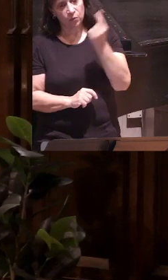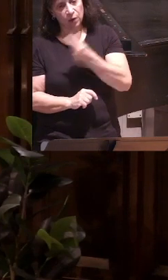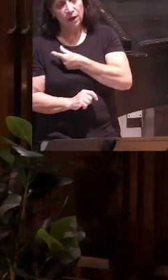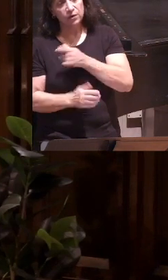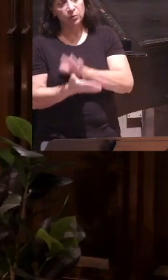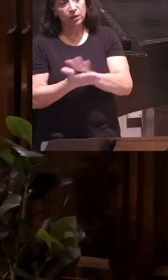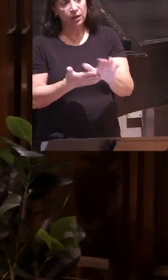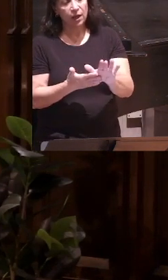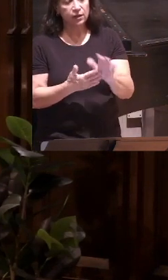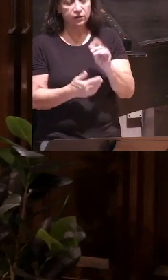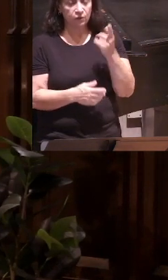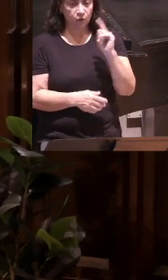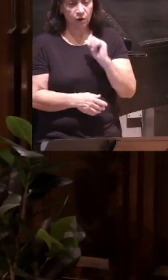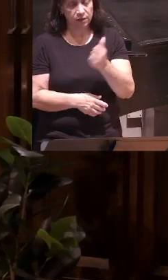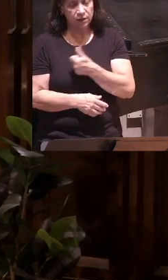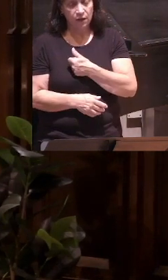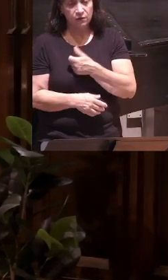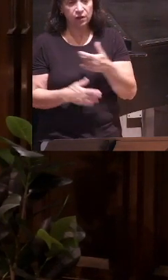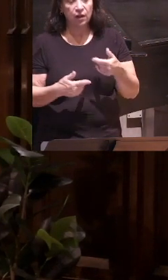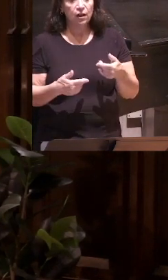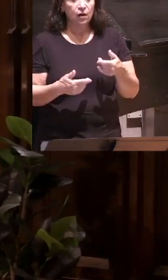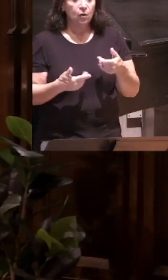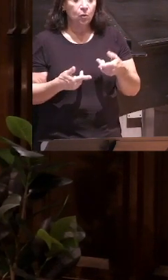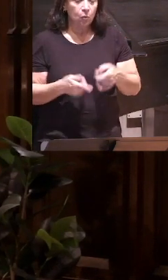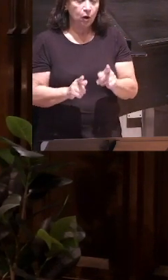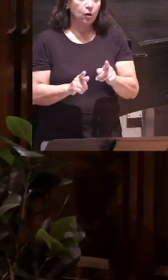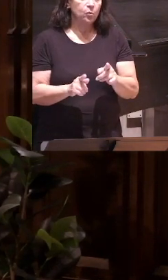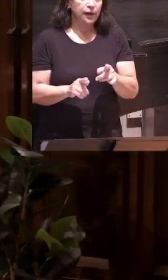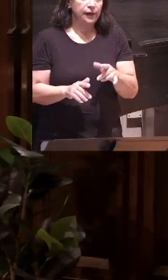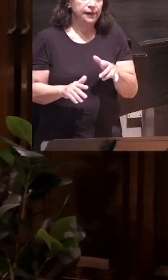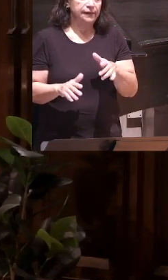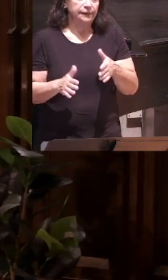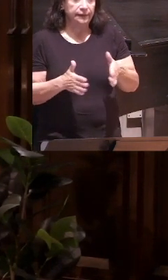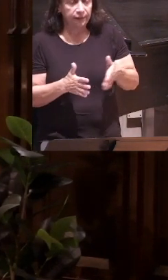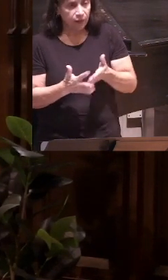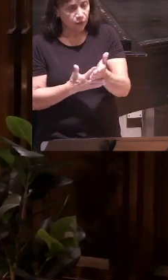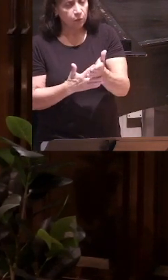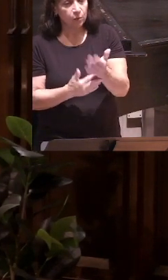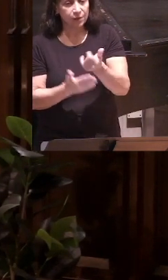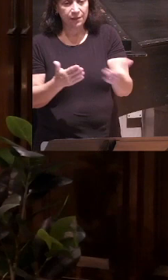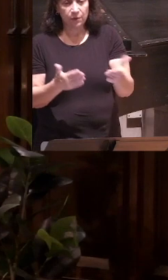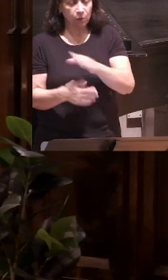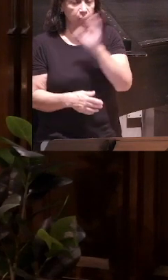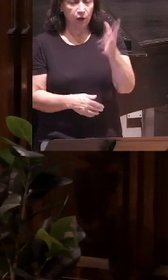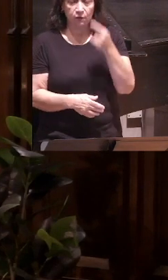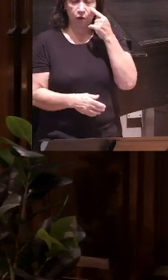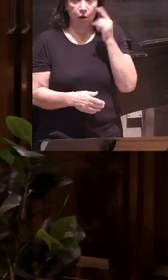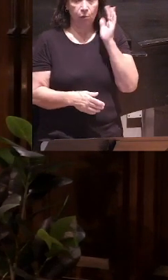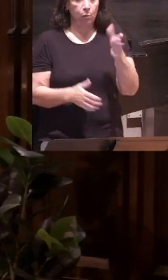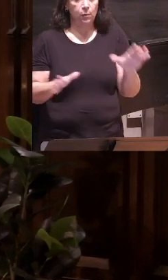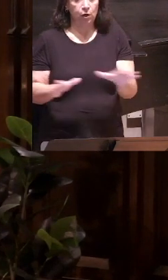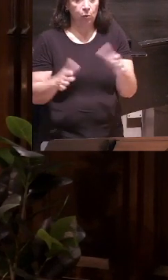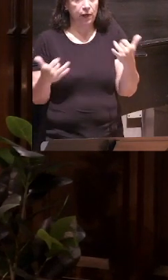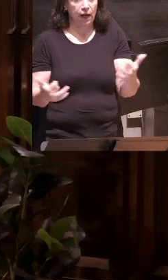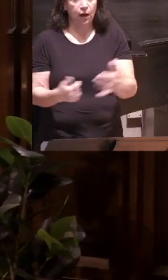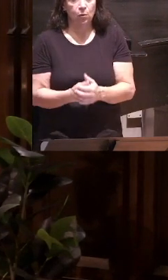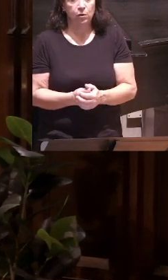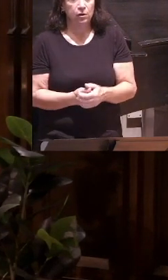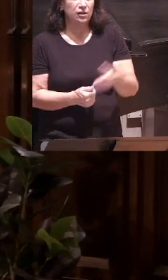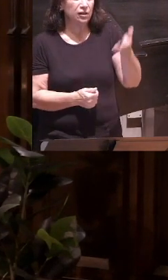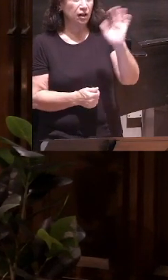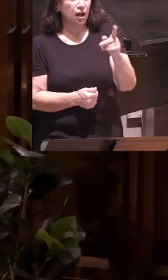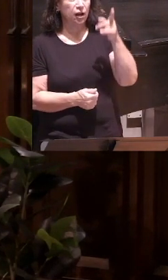to be kind to ourselves as we navigate something none of us ever thought we would be doing right now. God,